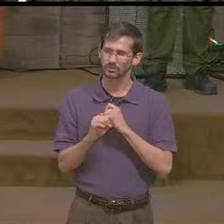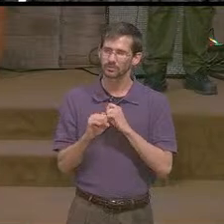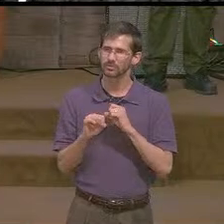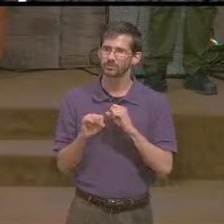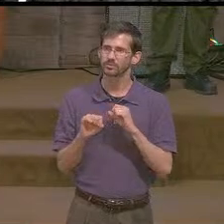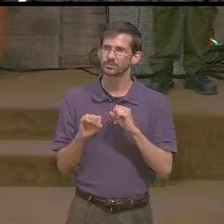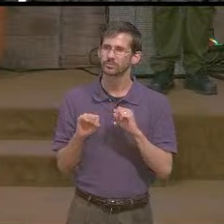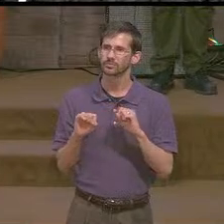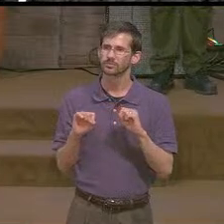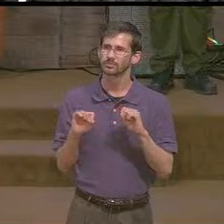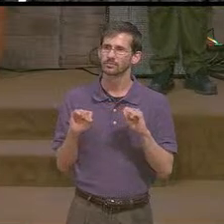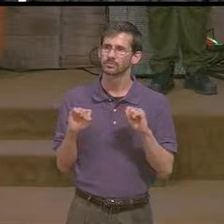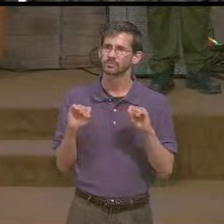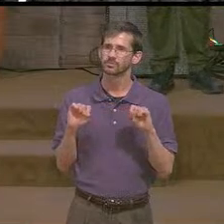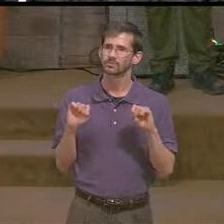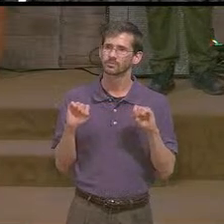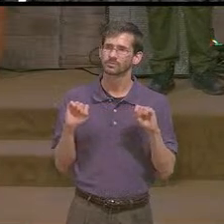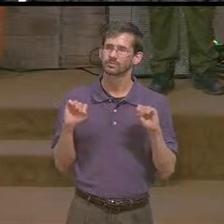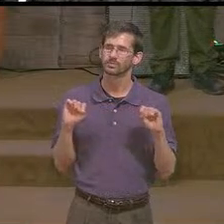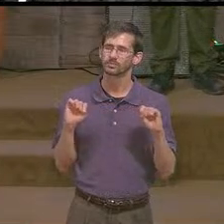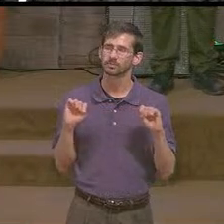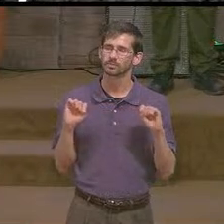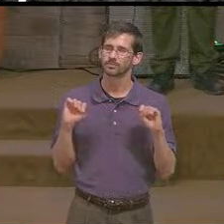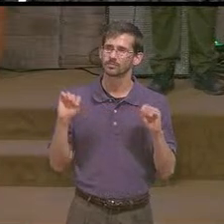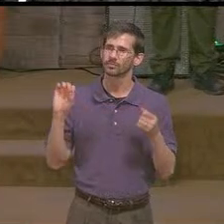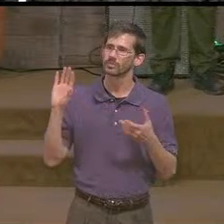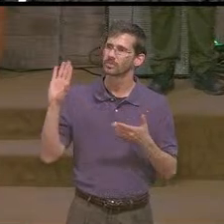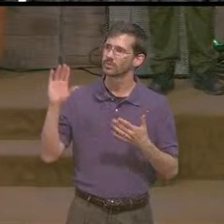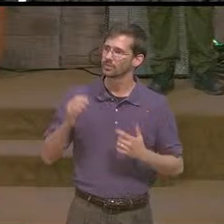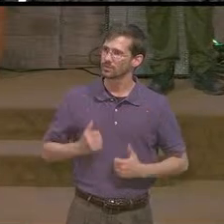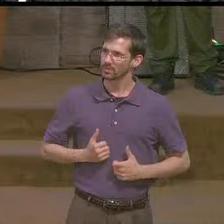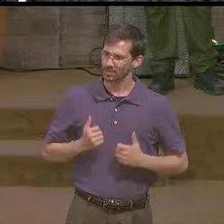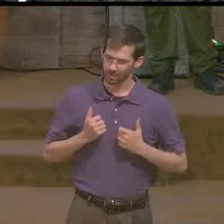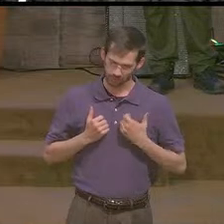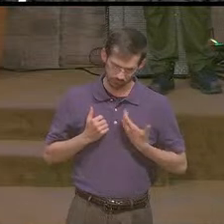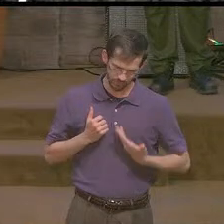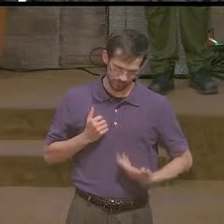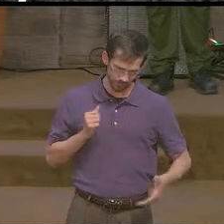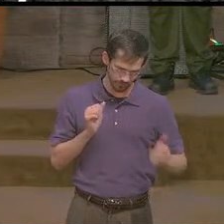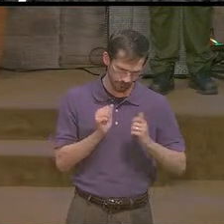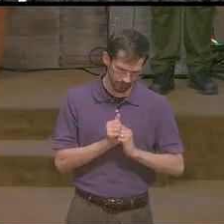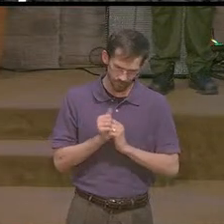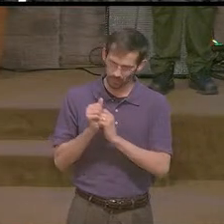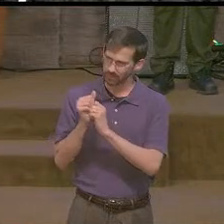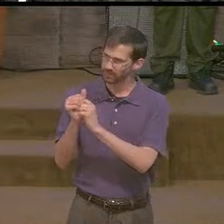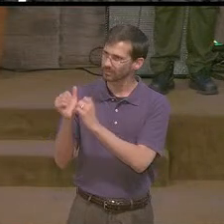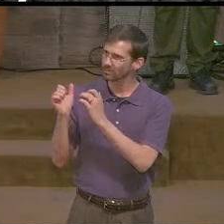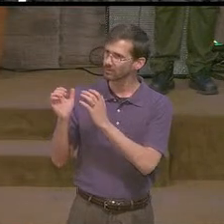Is